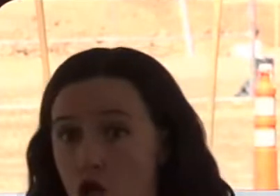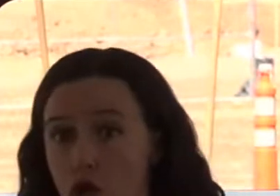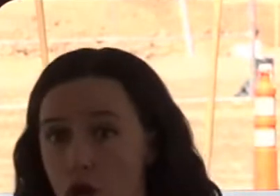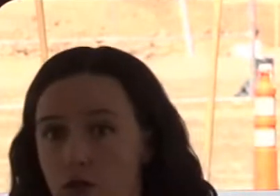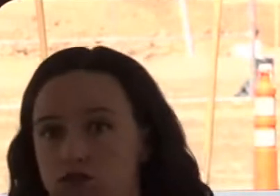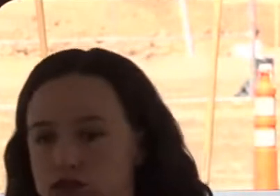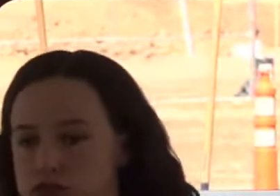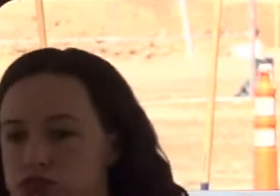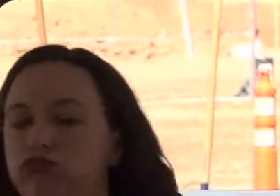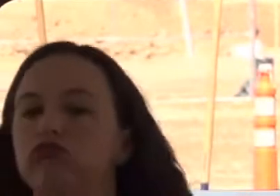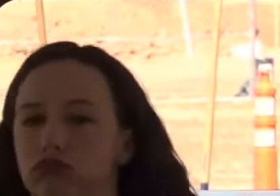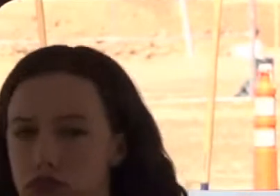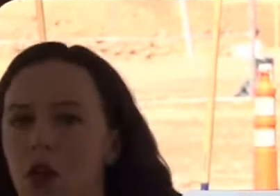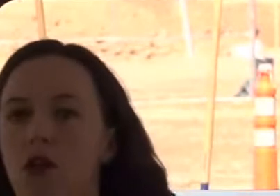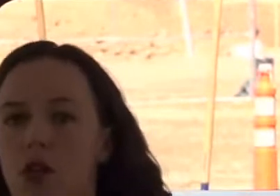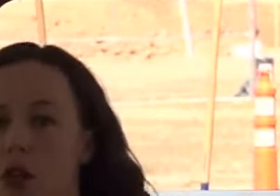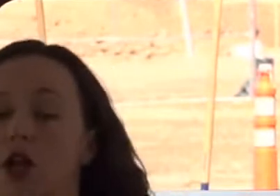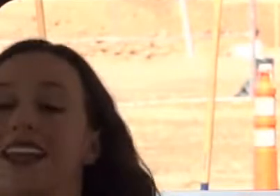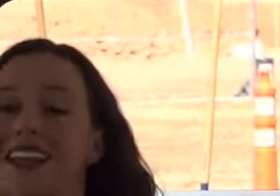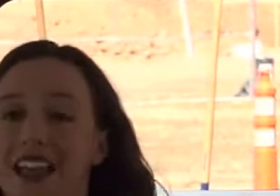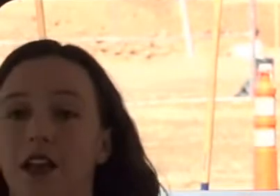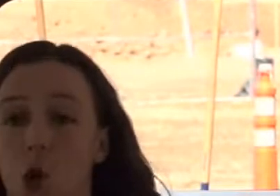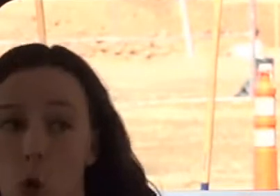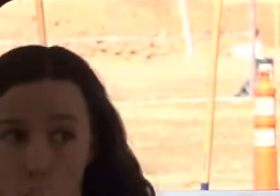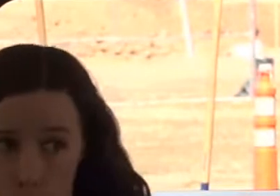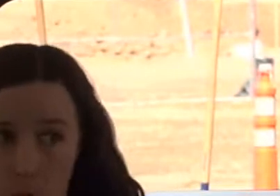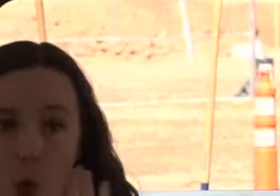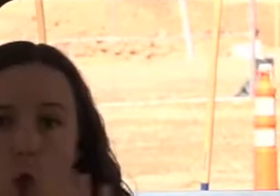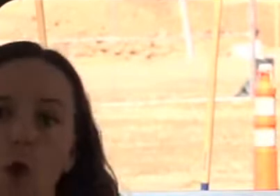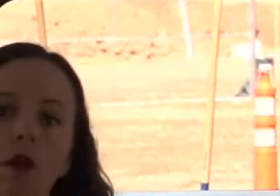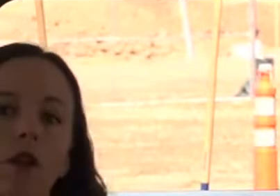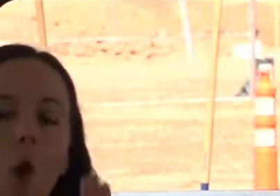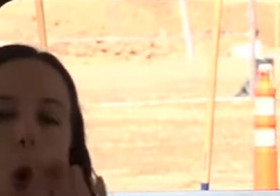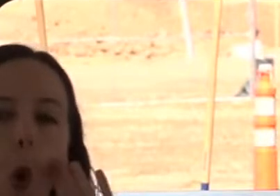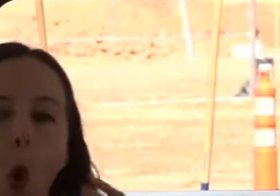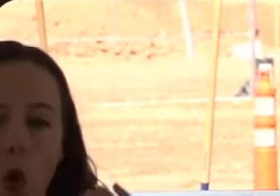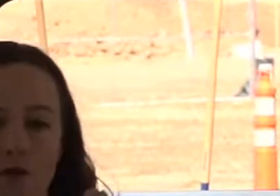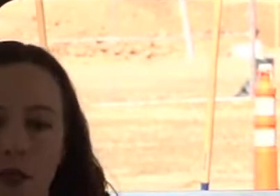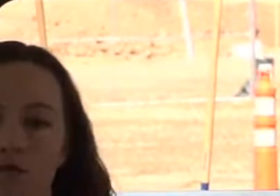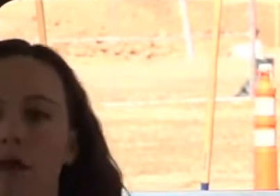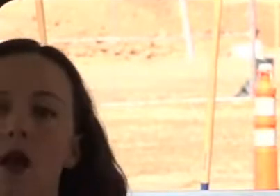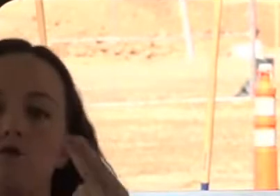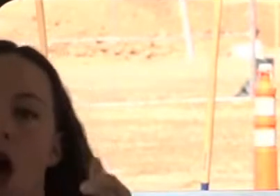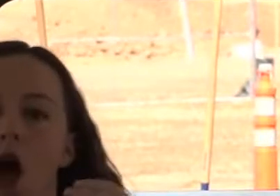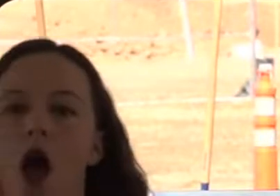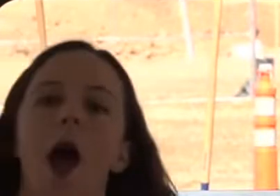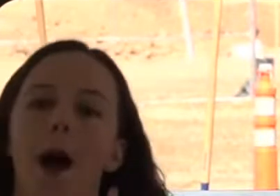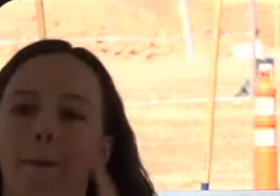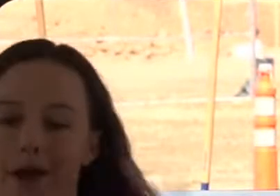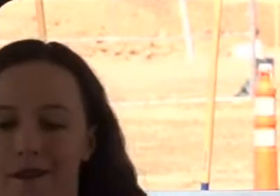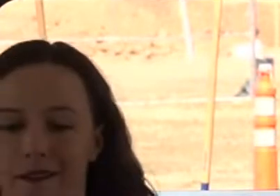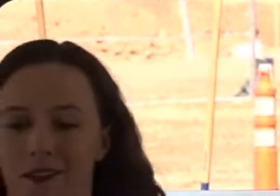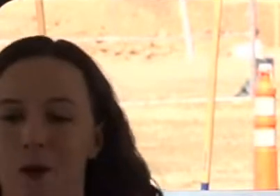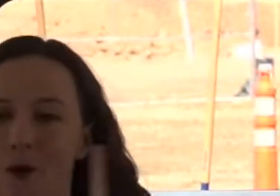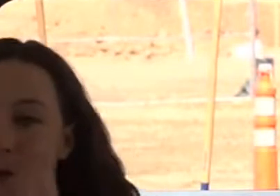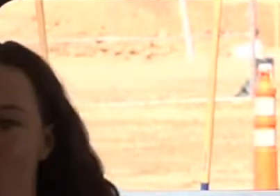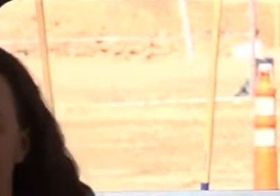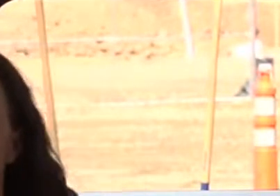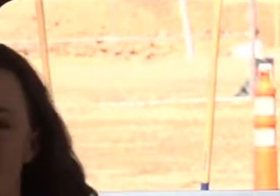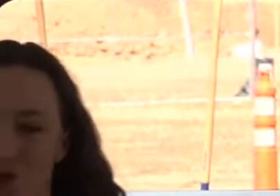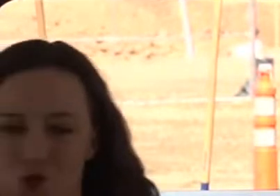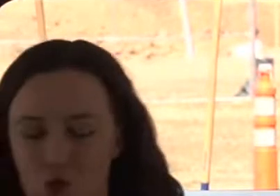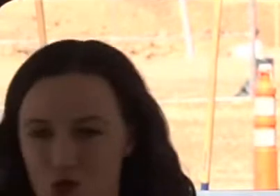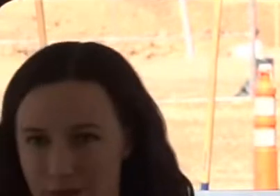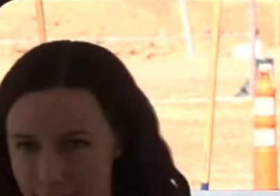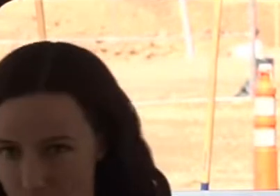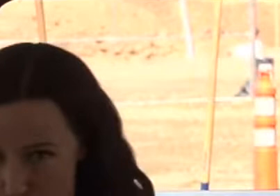going into the Applied Technology building will hopefully that becomes a real hub for the academic and social activities